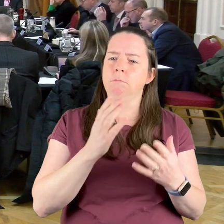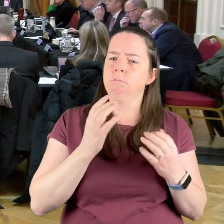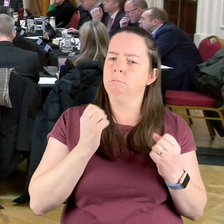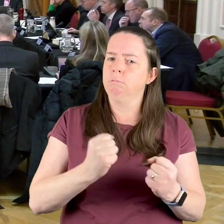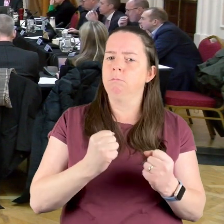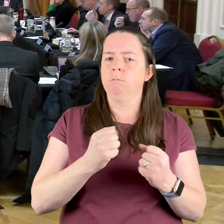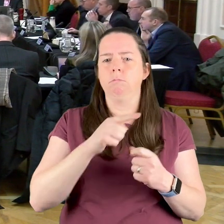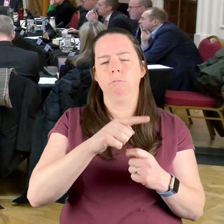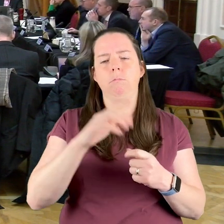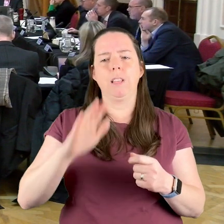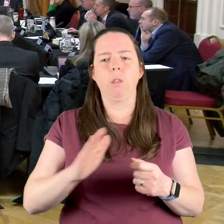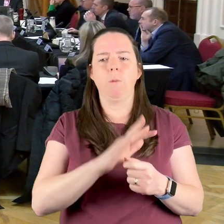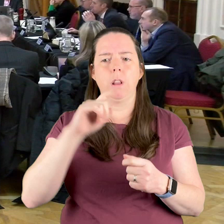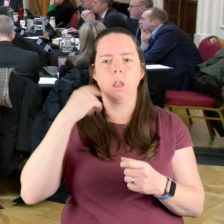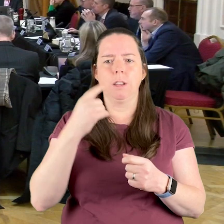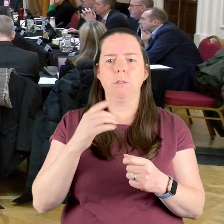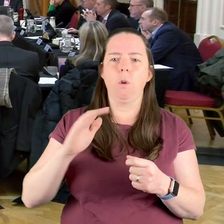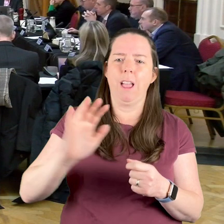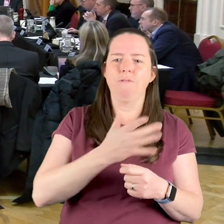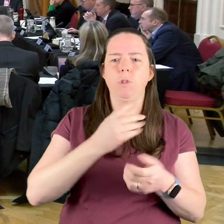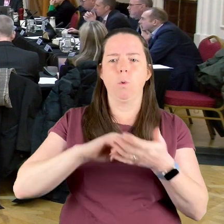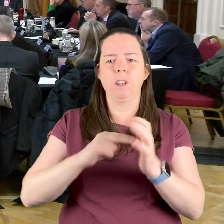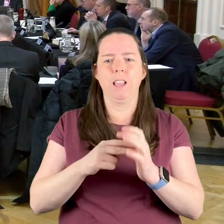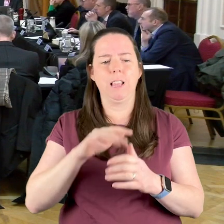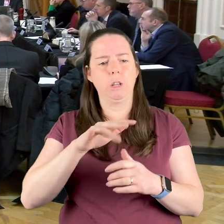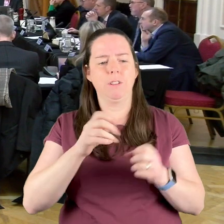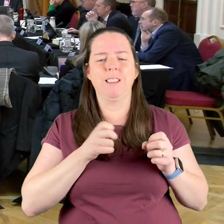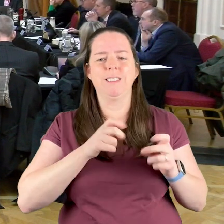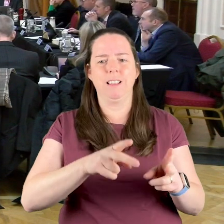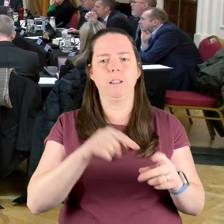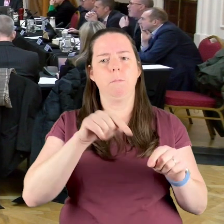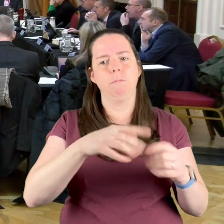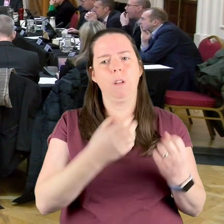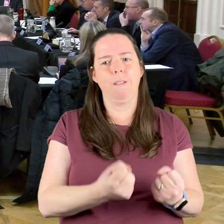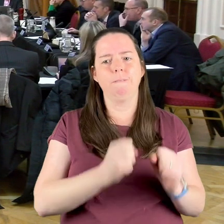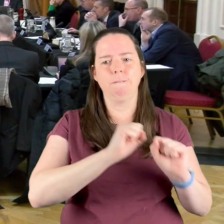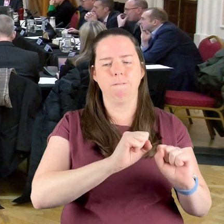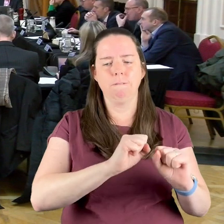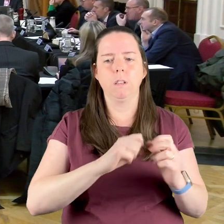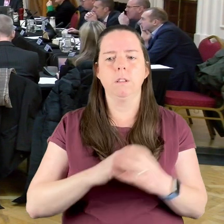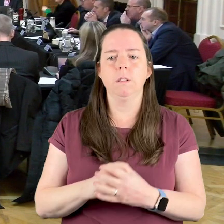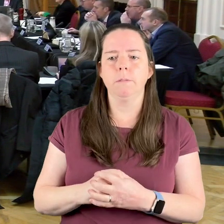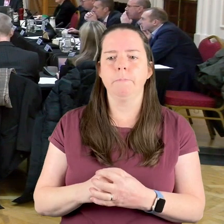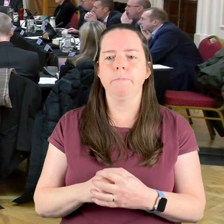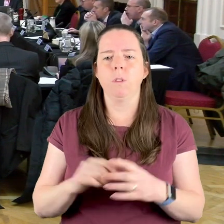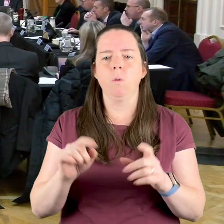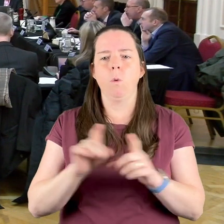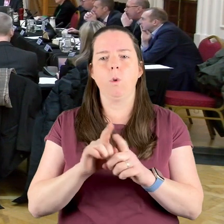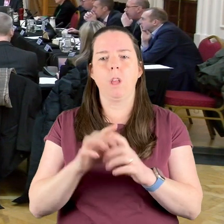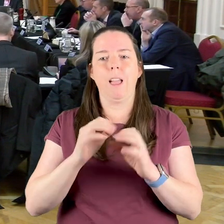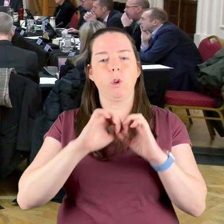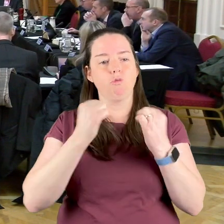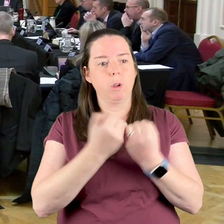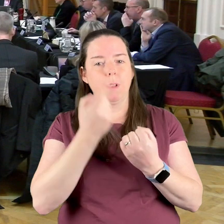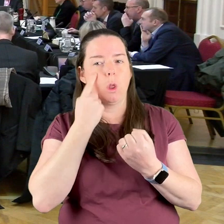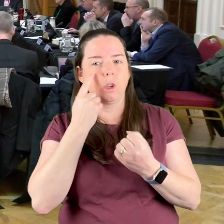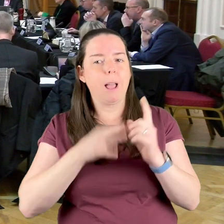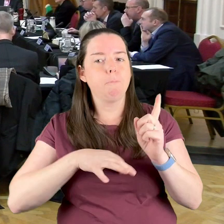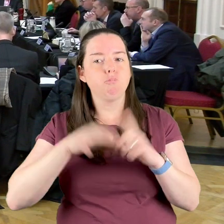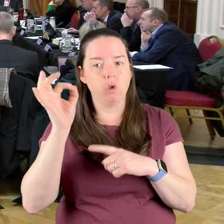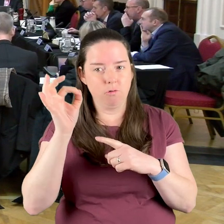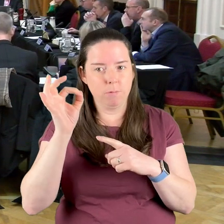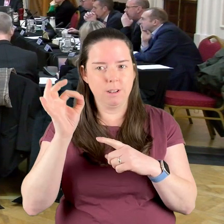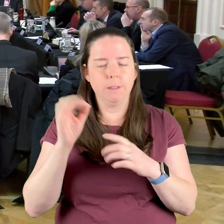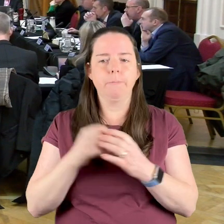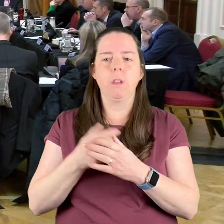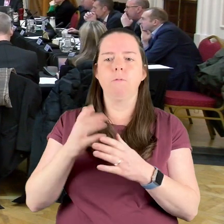again, we have really strong one in Southwest London, and every single organization have them in their system. And then we also have a group that looks at improvement.